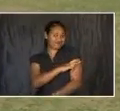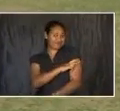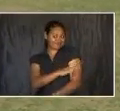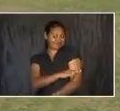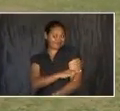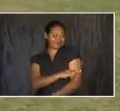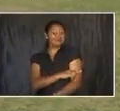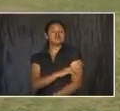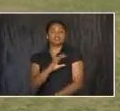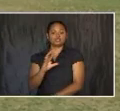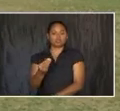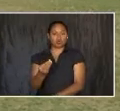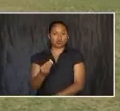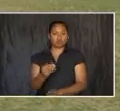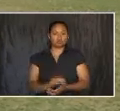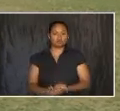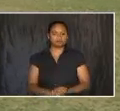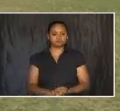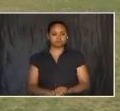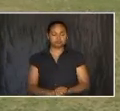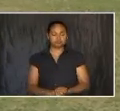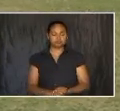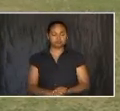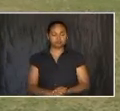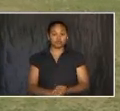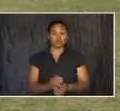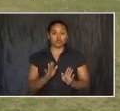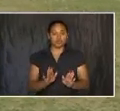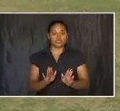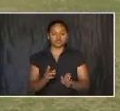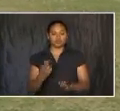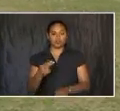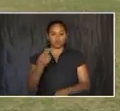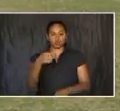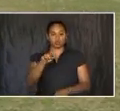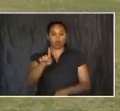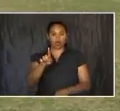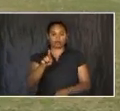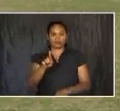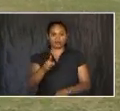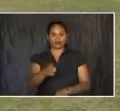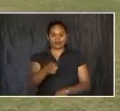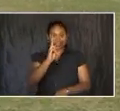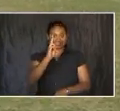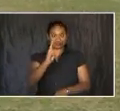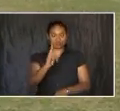and they will now await the 21 gun salute, which is to commemorate